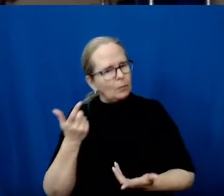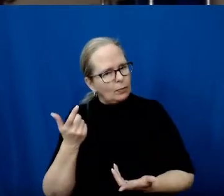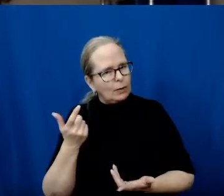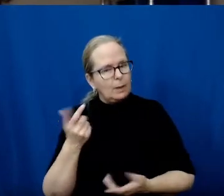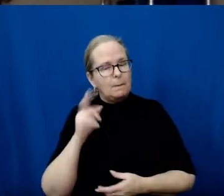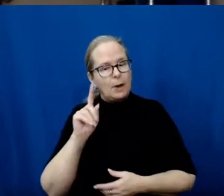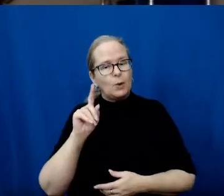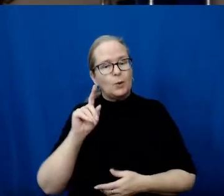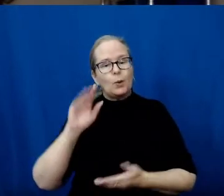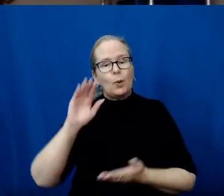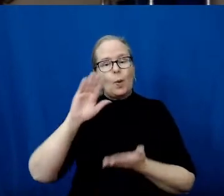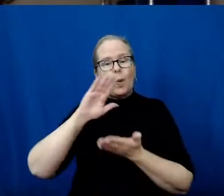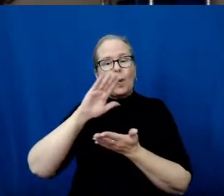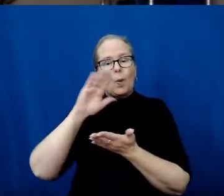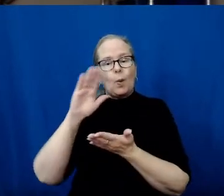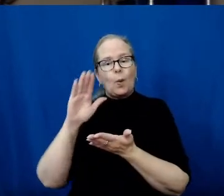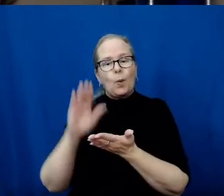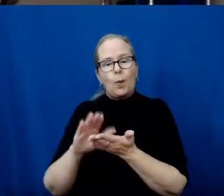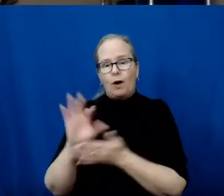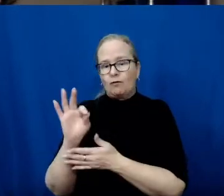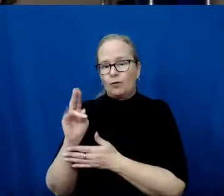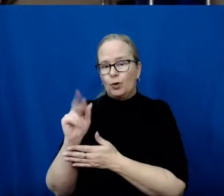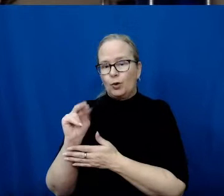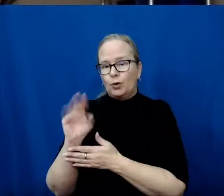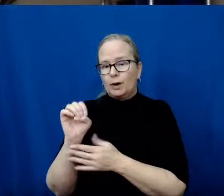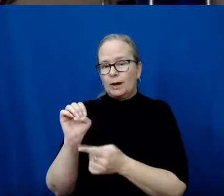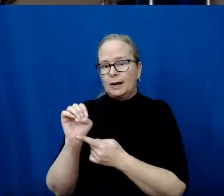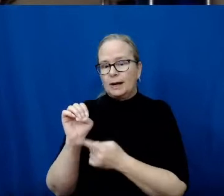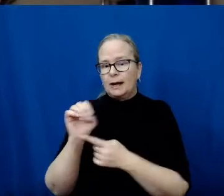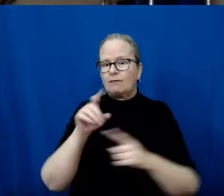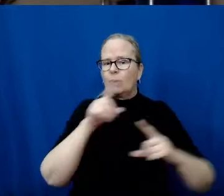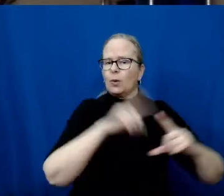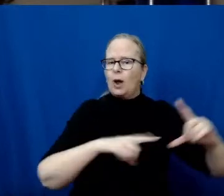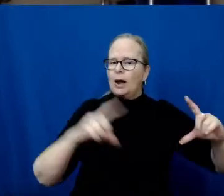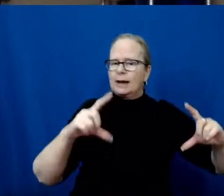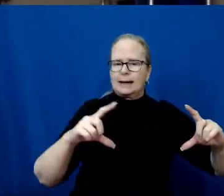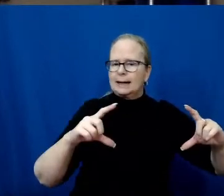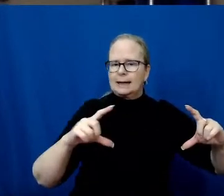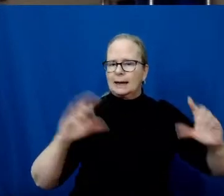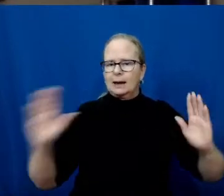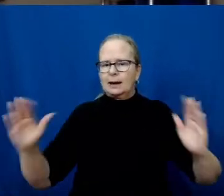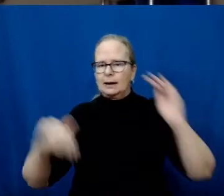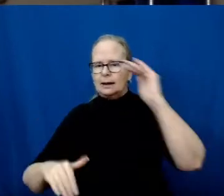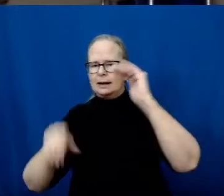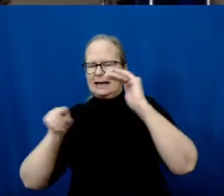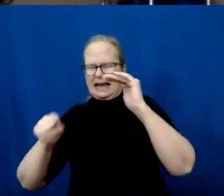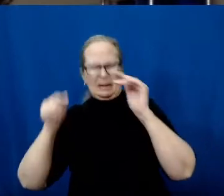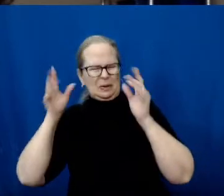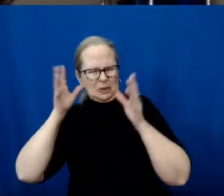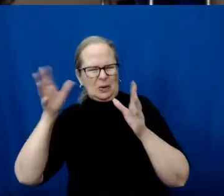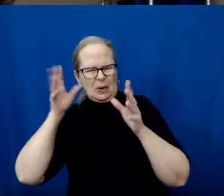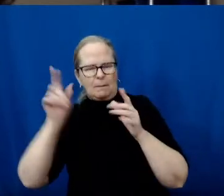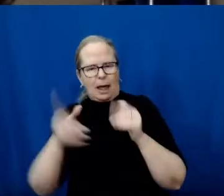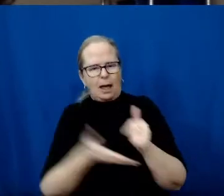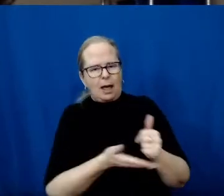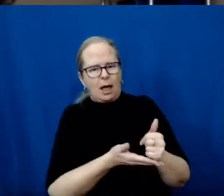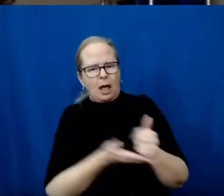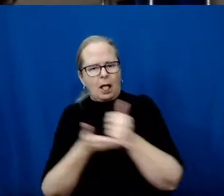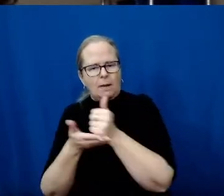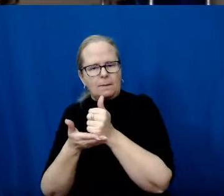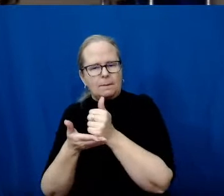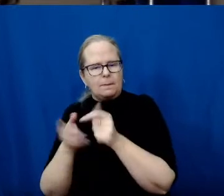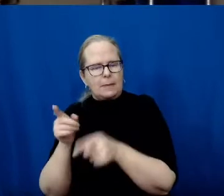when you're mitigating that kind of stuff, that if it's going to be really irritating for someone while they're sick and recovering, those things matter. And